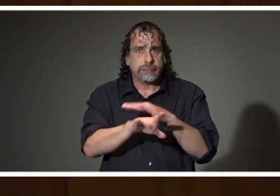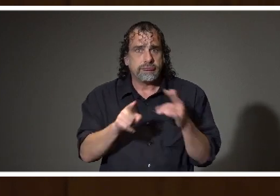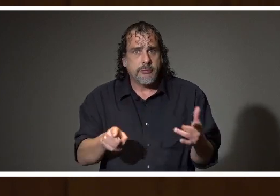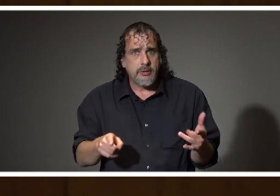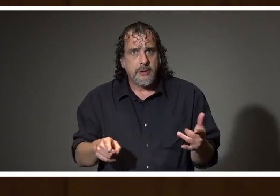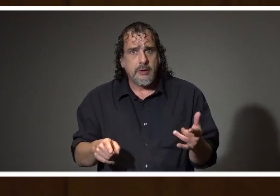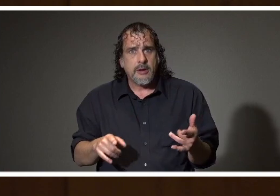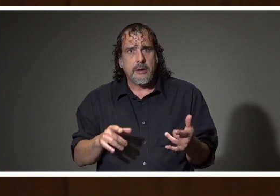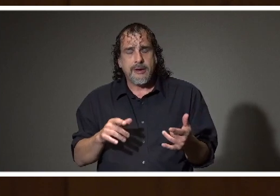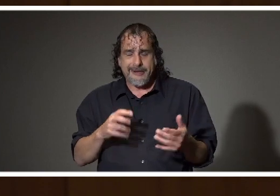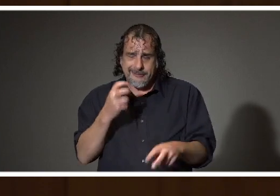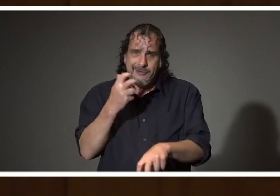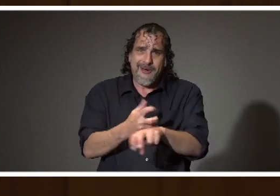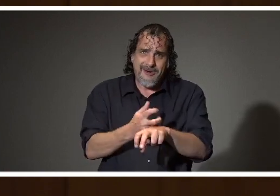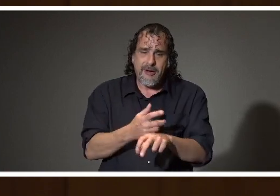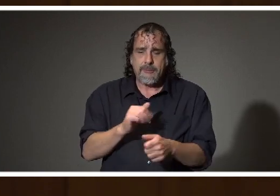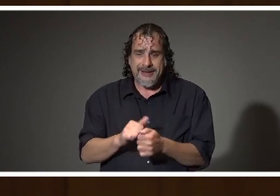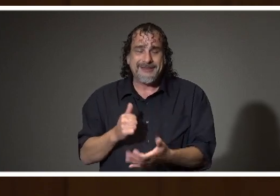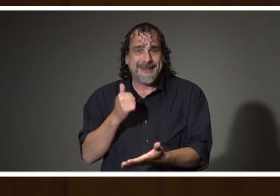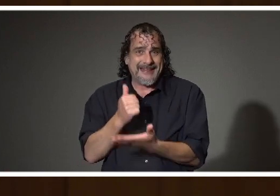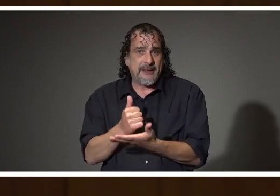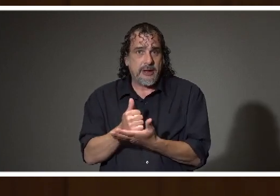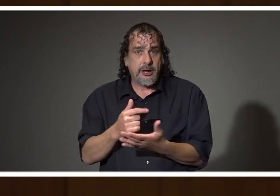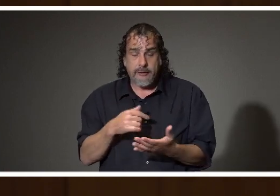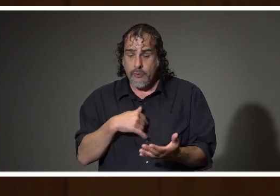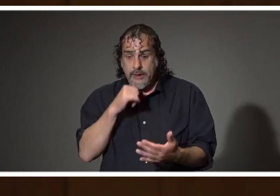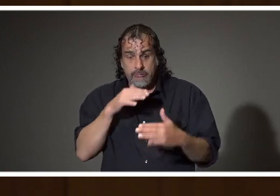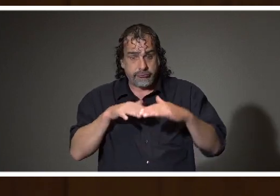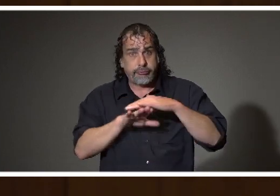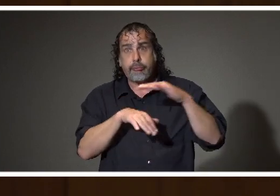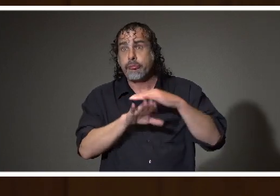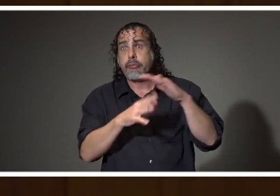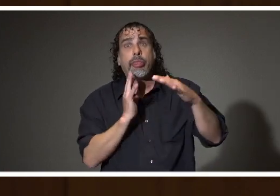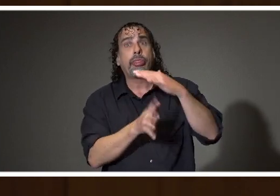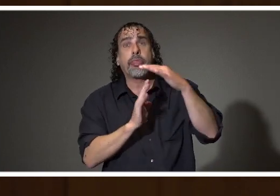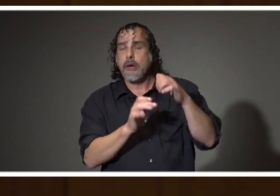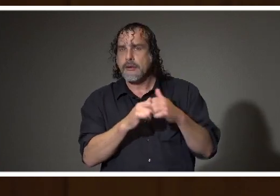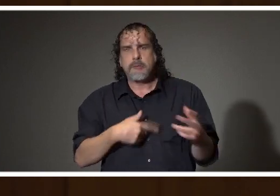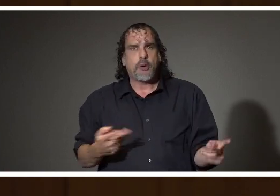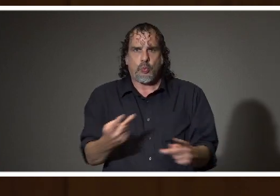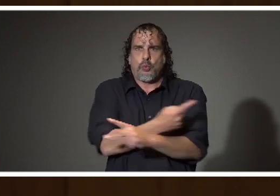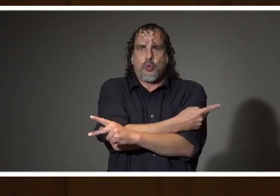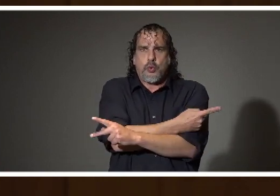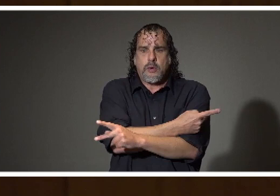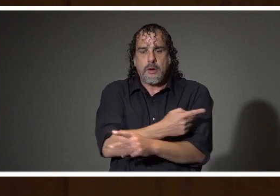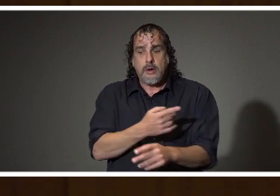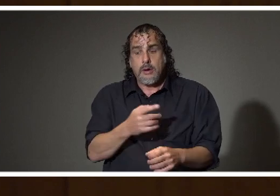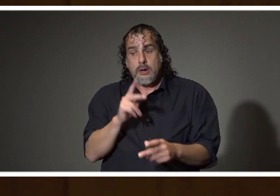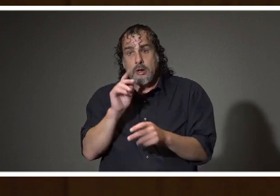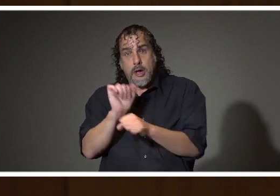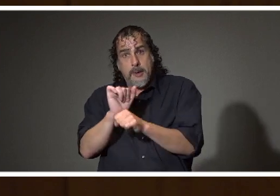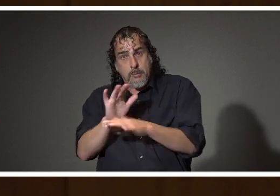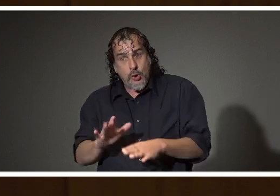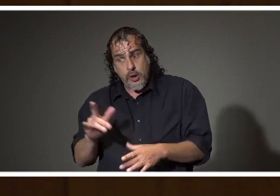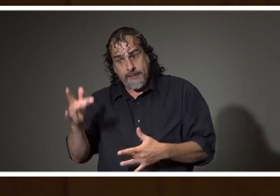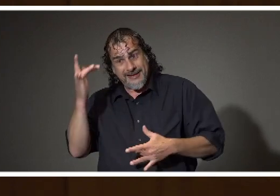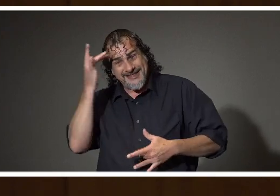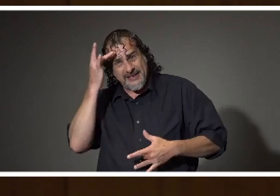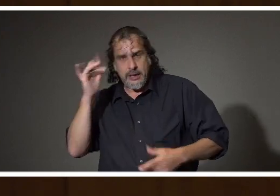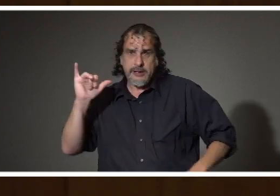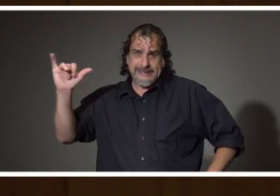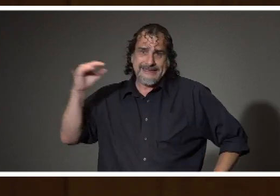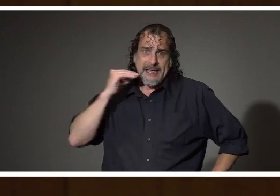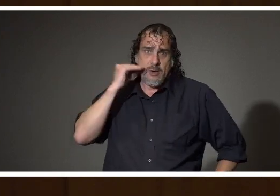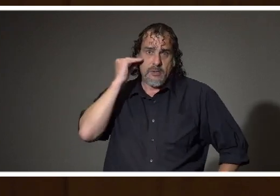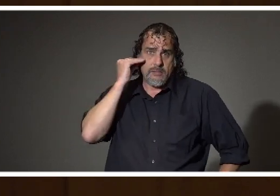but it's been very helpful. It would certainly be a lot worse than this. But it's so important for employees to stay home when they're ill, and because they have to